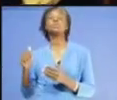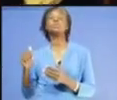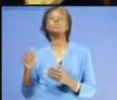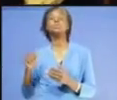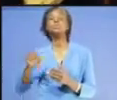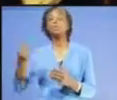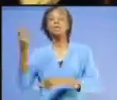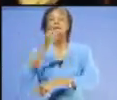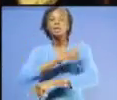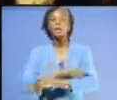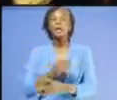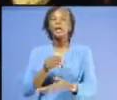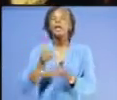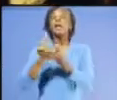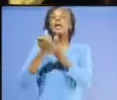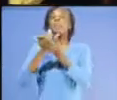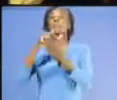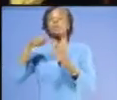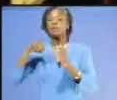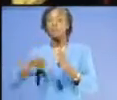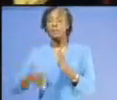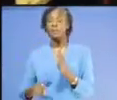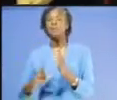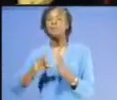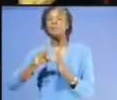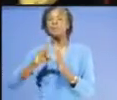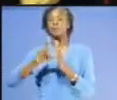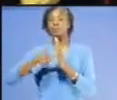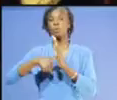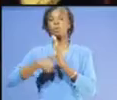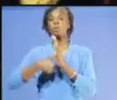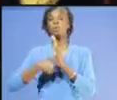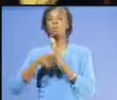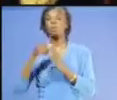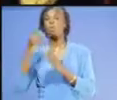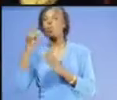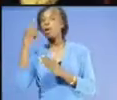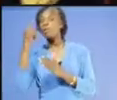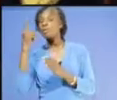Would you help us in this moment to understand that